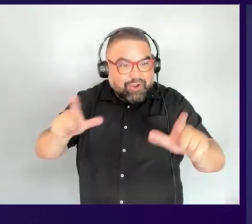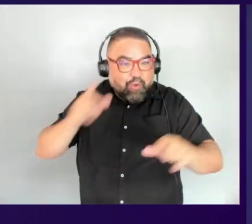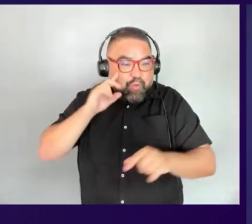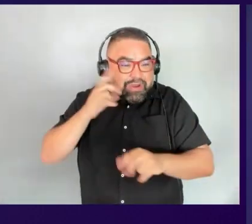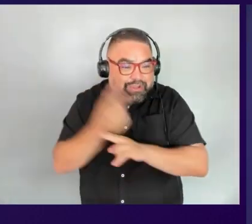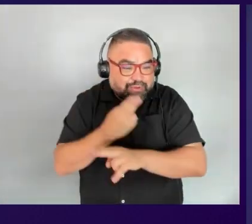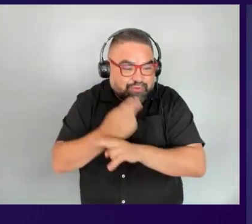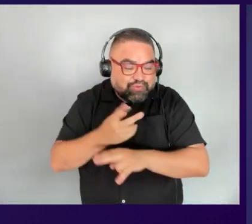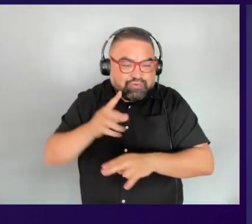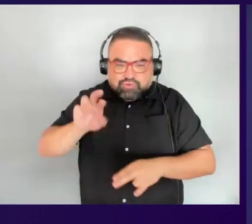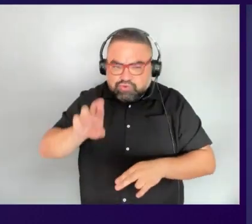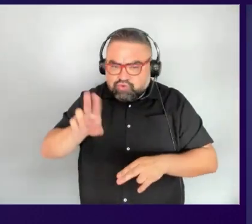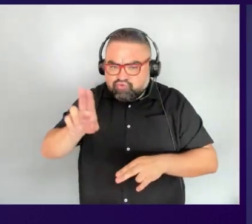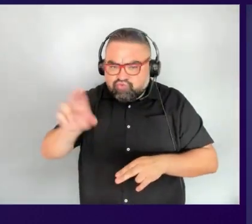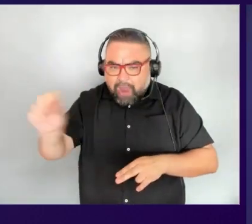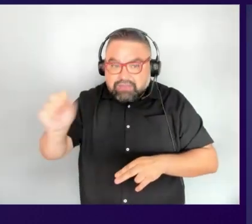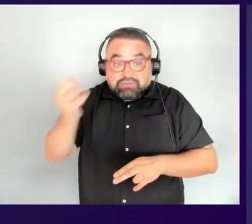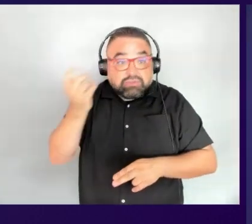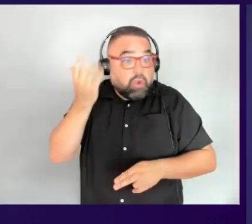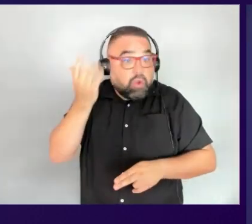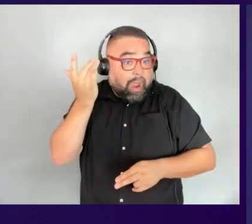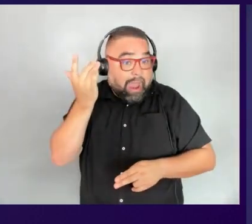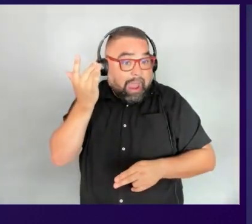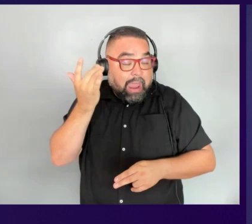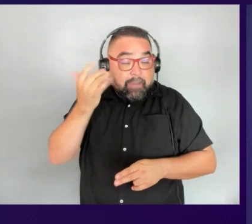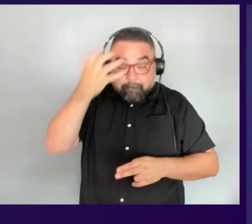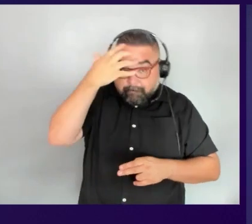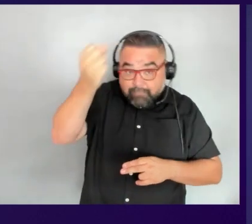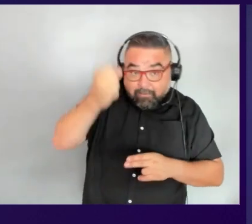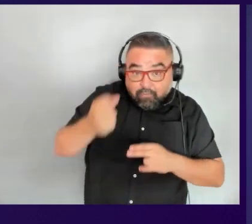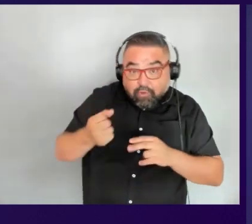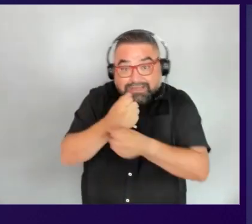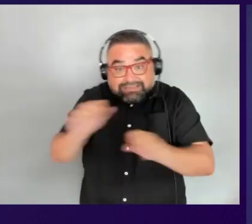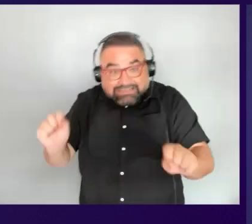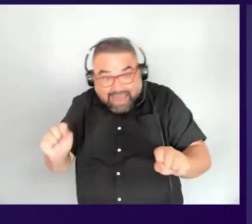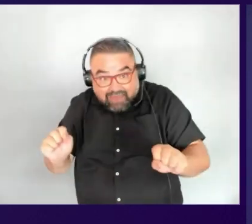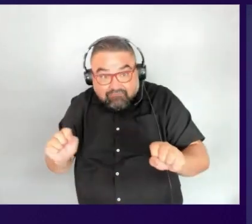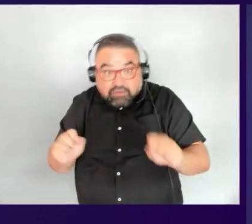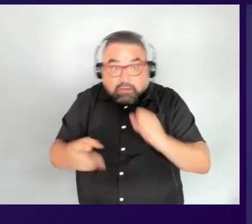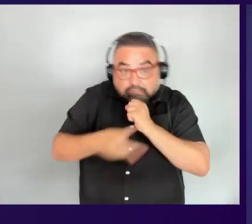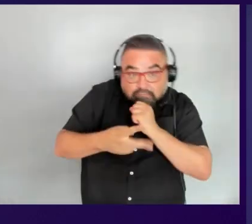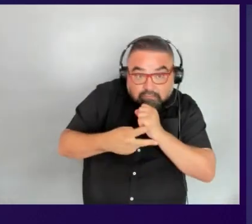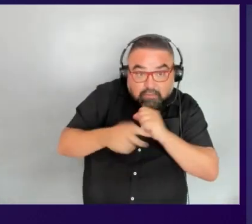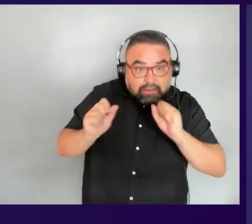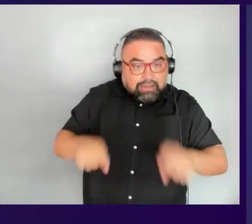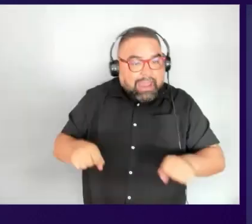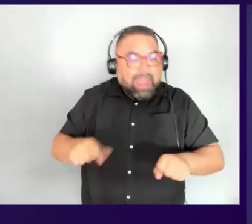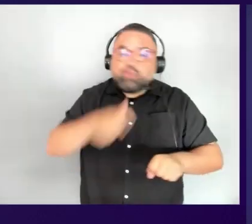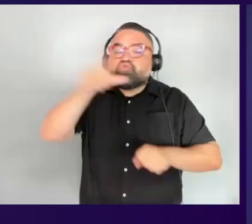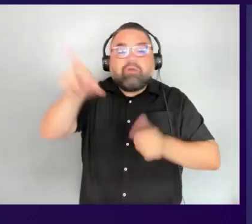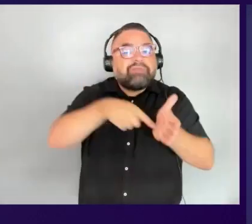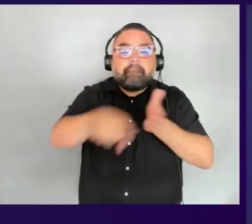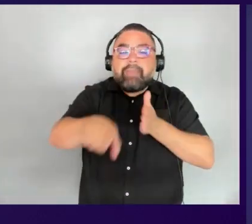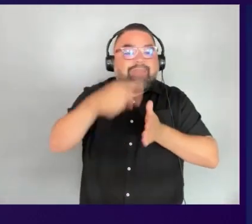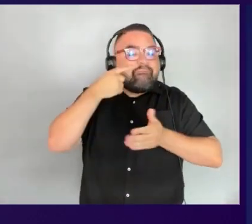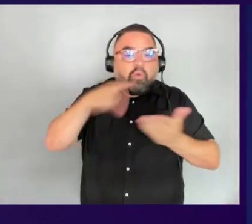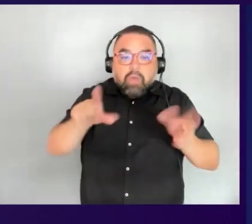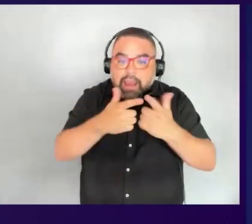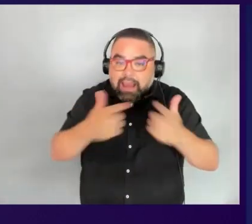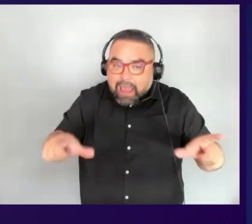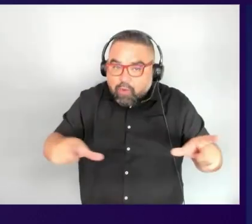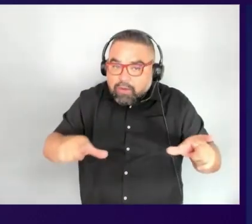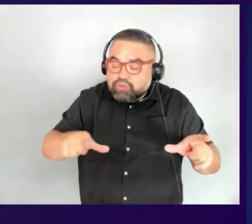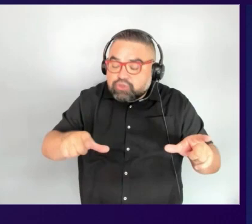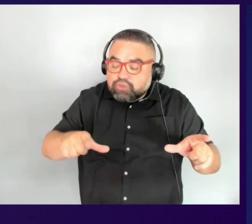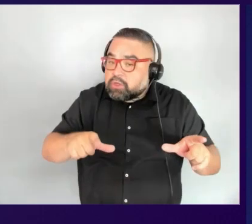strong memory safety guarantees and a rich type system without paying the cost of language runtime or garbage collector to enforce